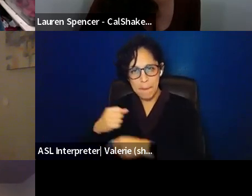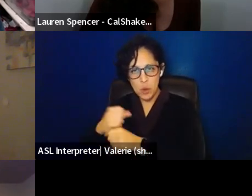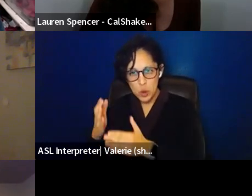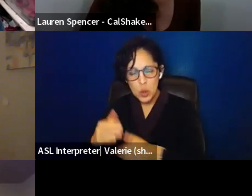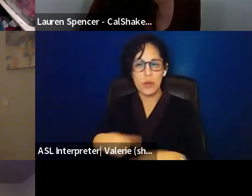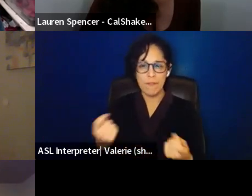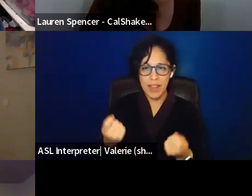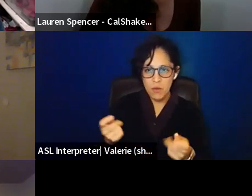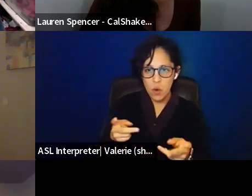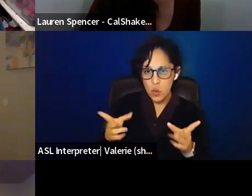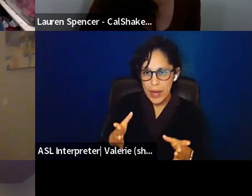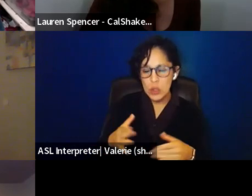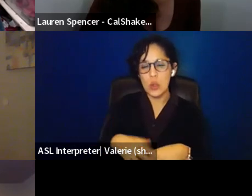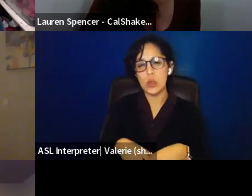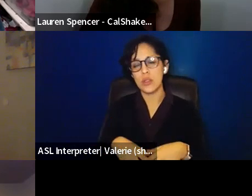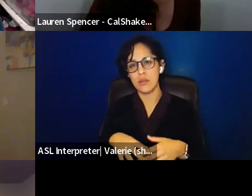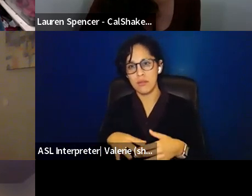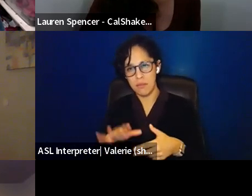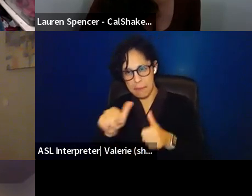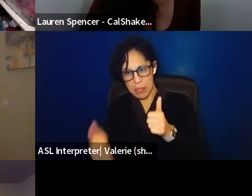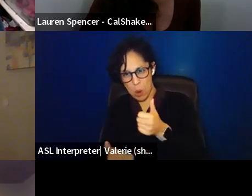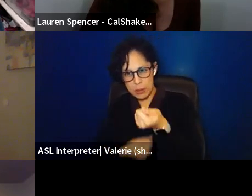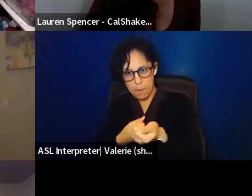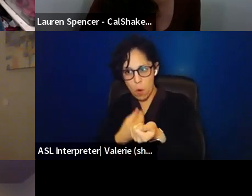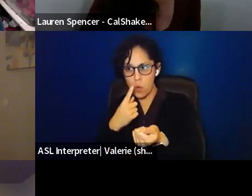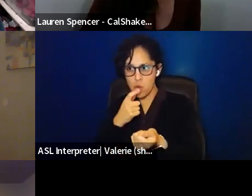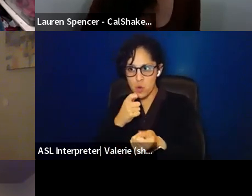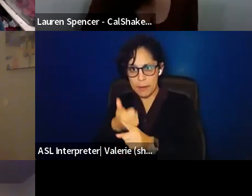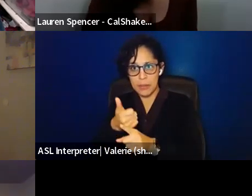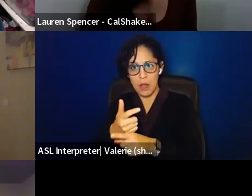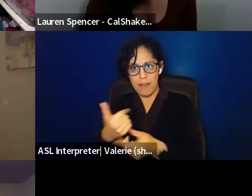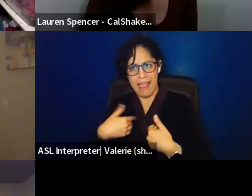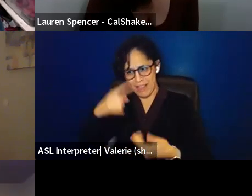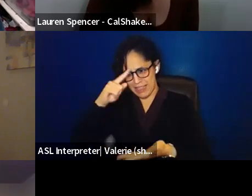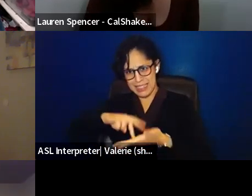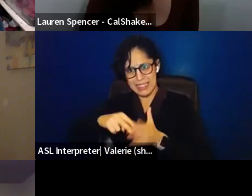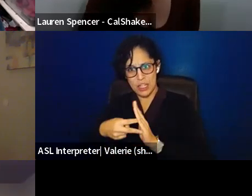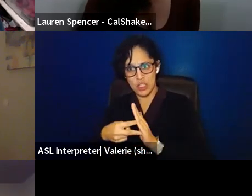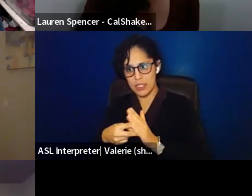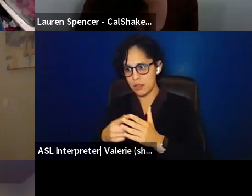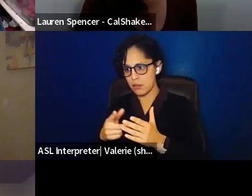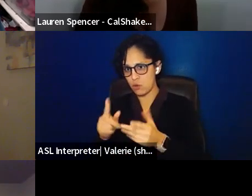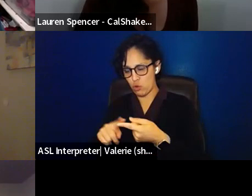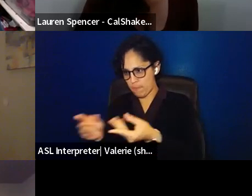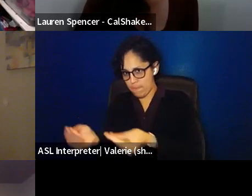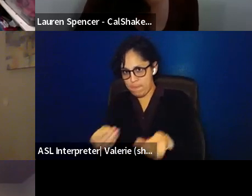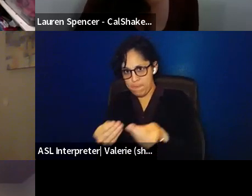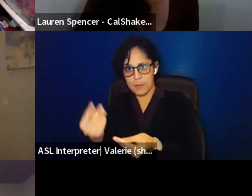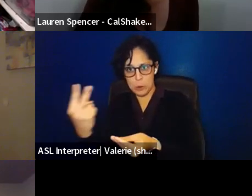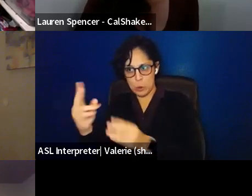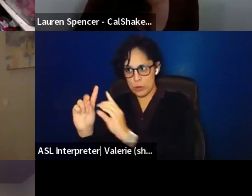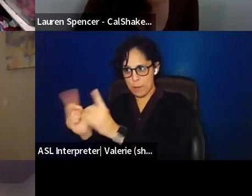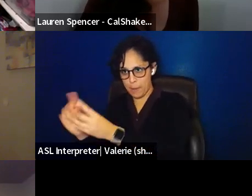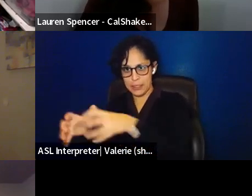director, who are actually purposefully sitting in between those silos. They're actually reporting to two associate